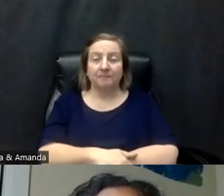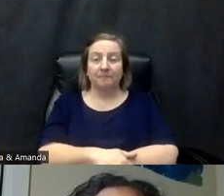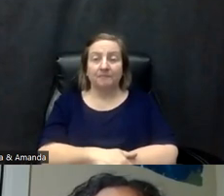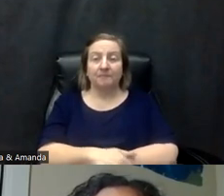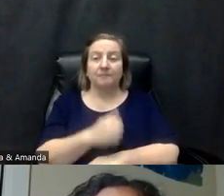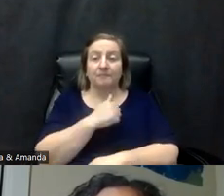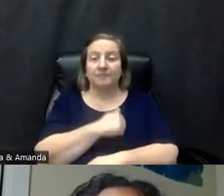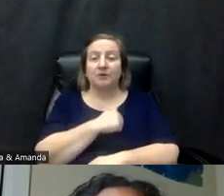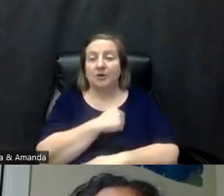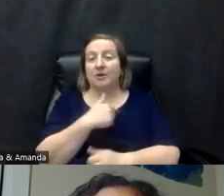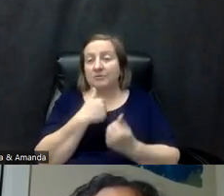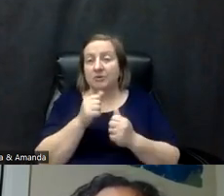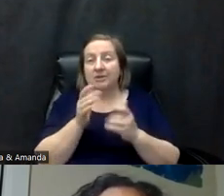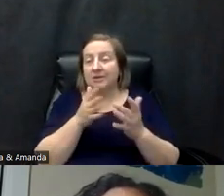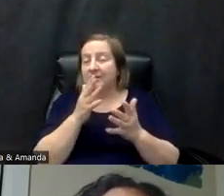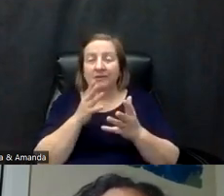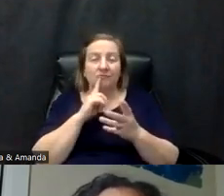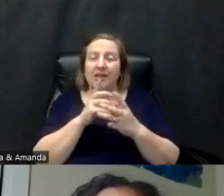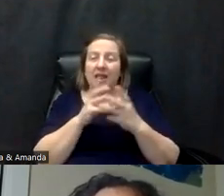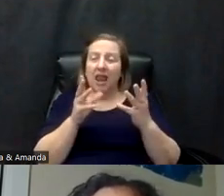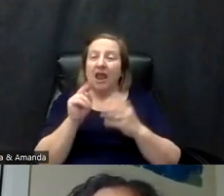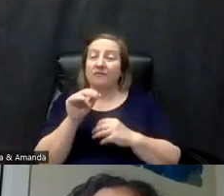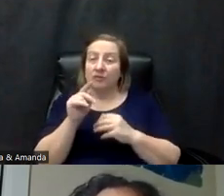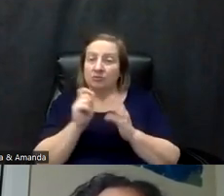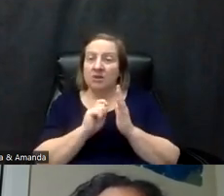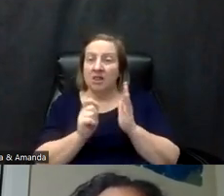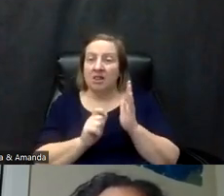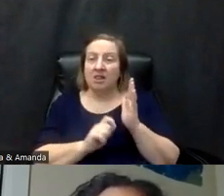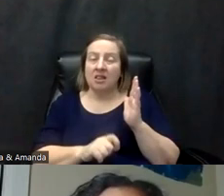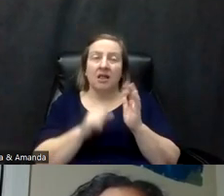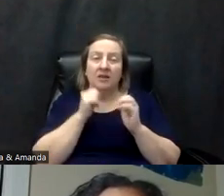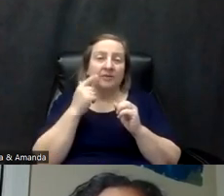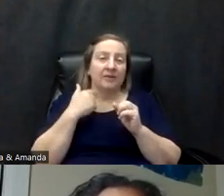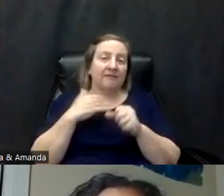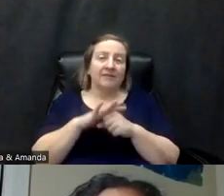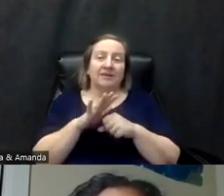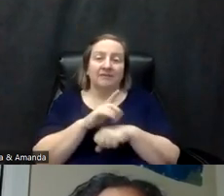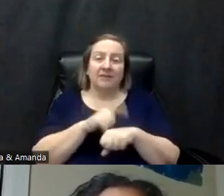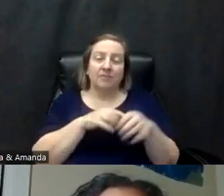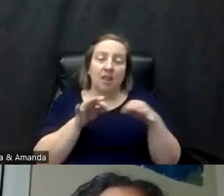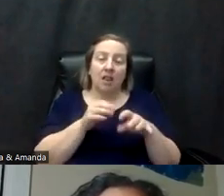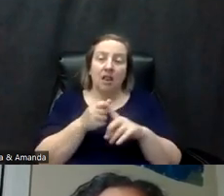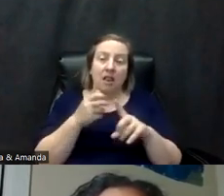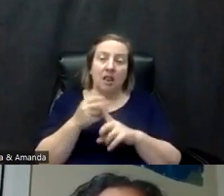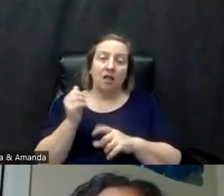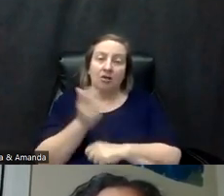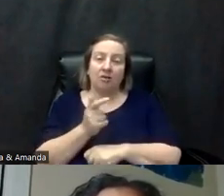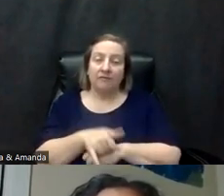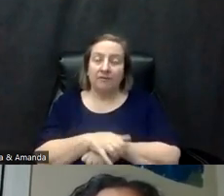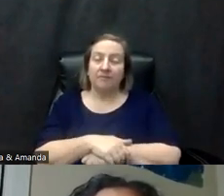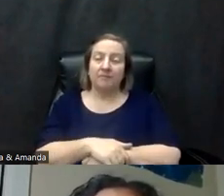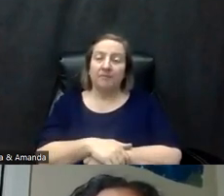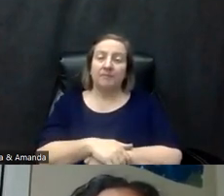Sorry, I'm trying to go through. There's a lot of notes I have in here, but I don't think I have enough time to go through all of them.